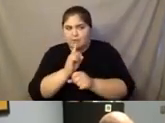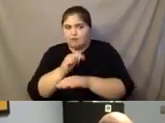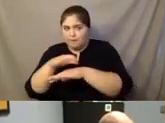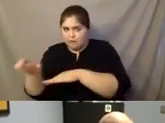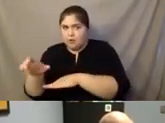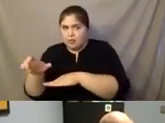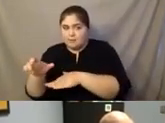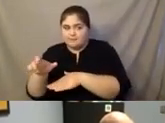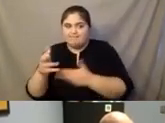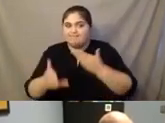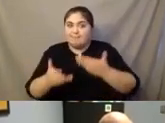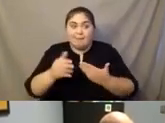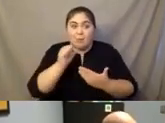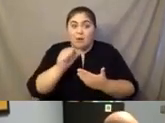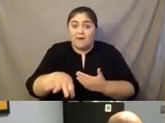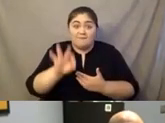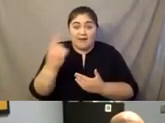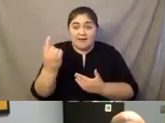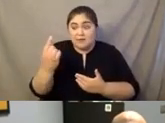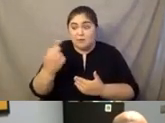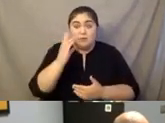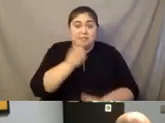we just may not be finding someone that's at risk.